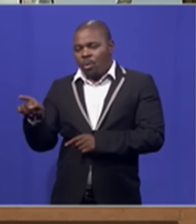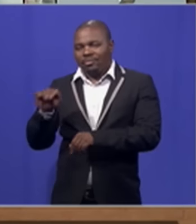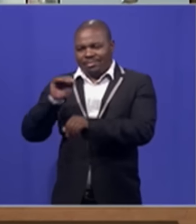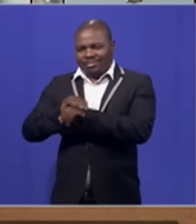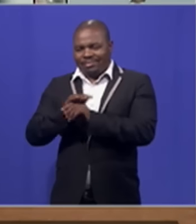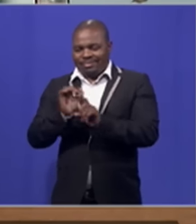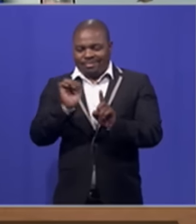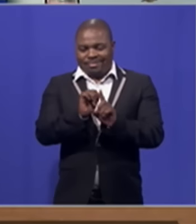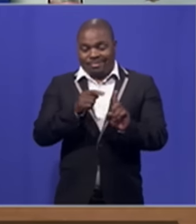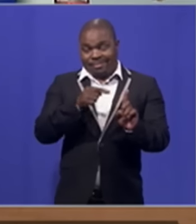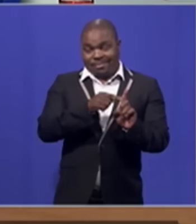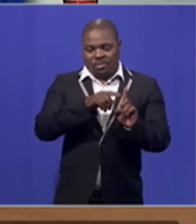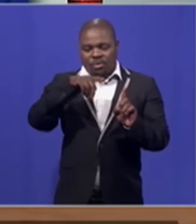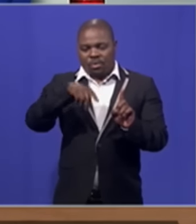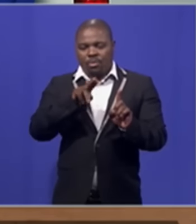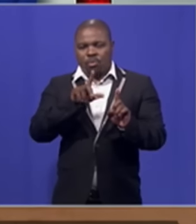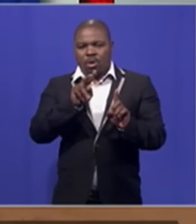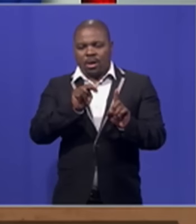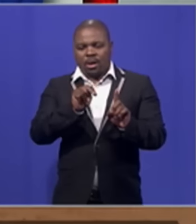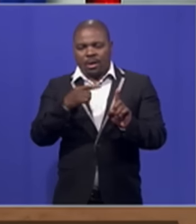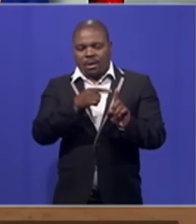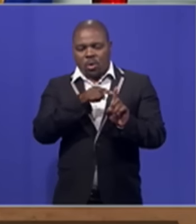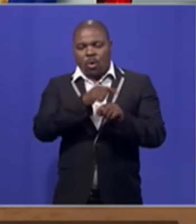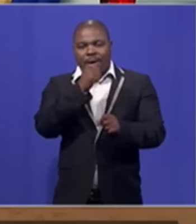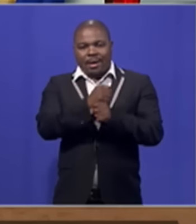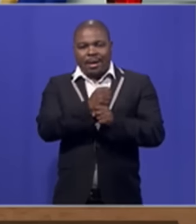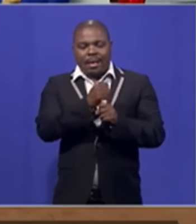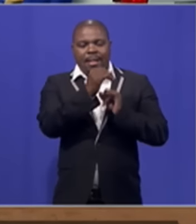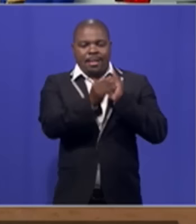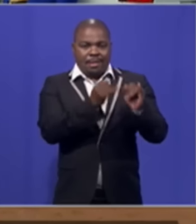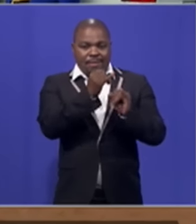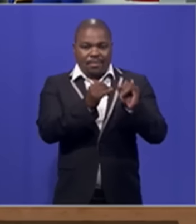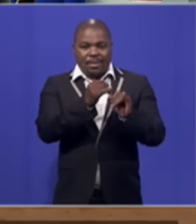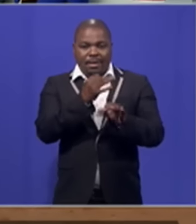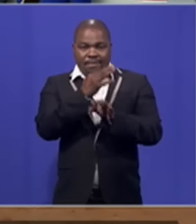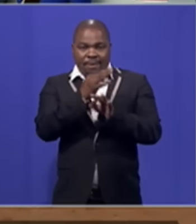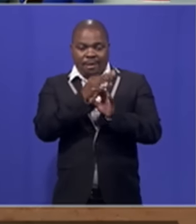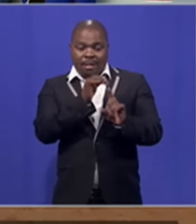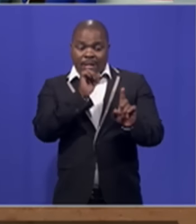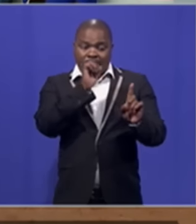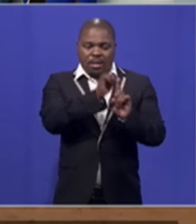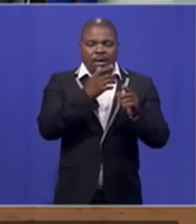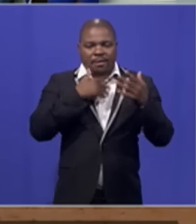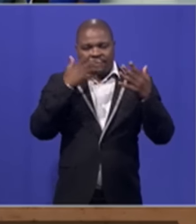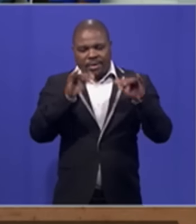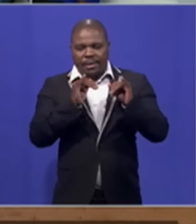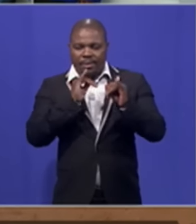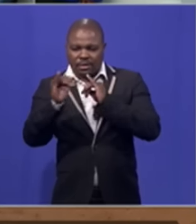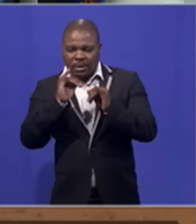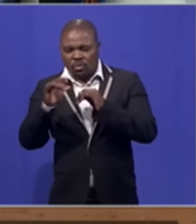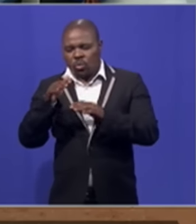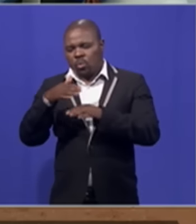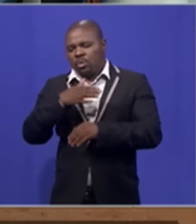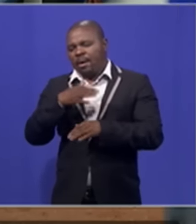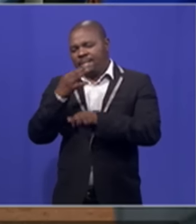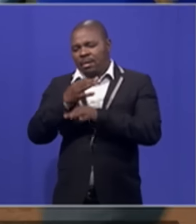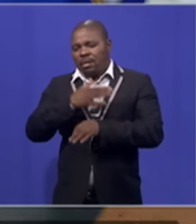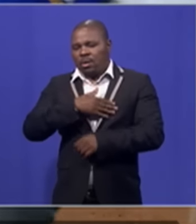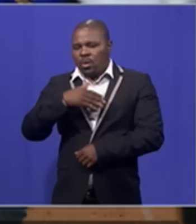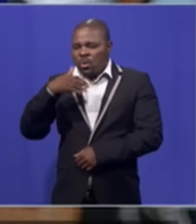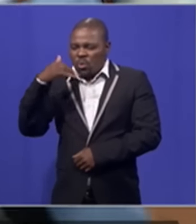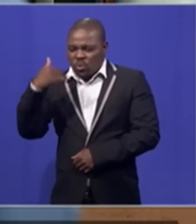wa Puleng ona tsena grade 11 ntatwa hae re fetso bua le yena pelo bohloko as